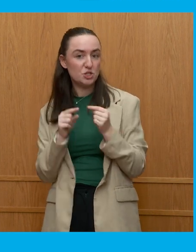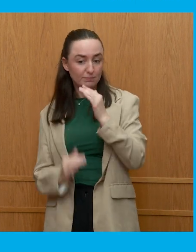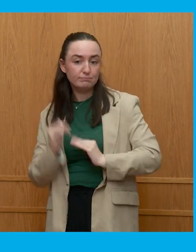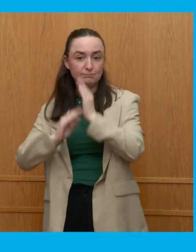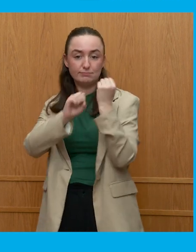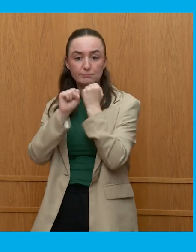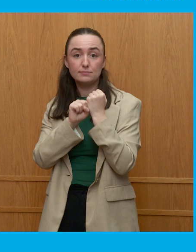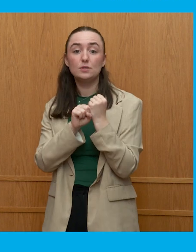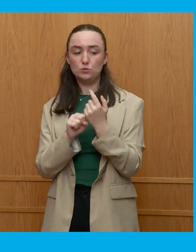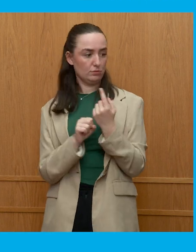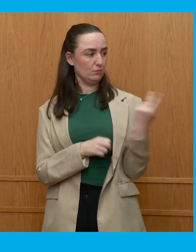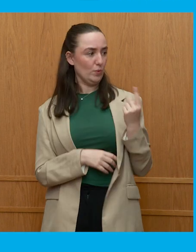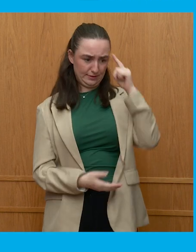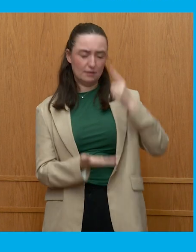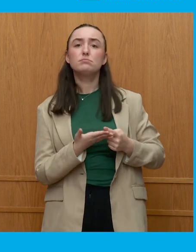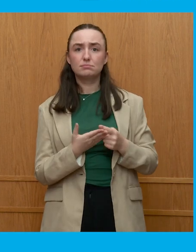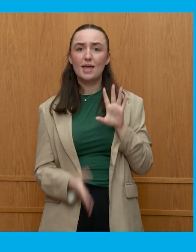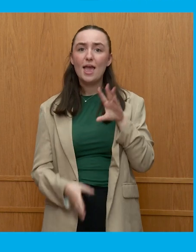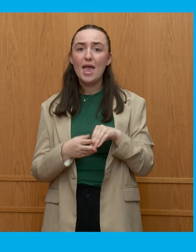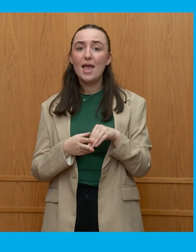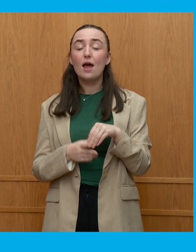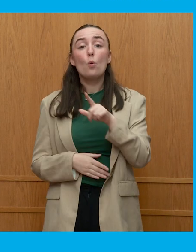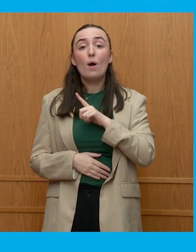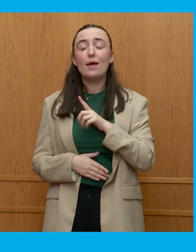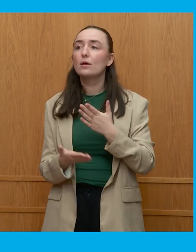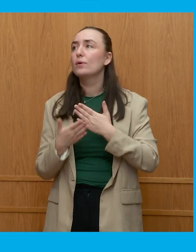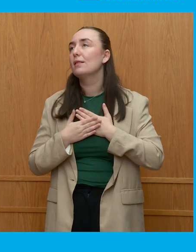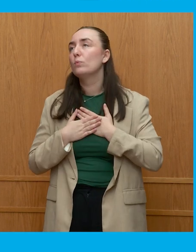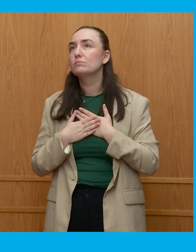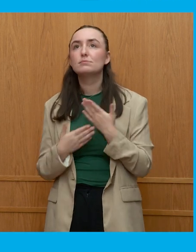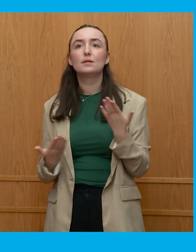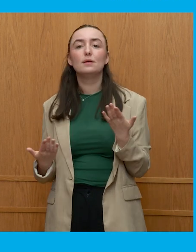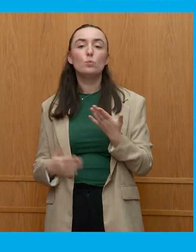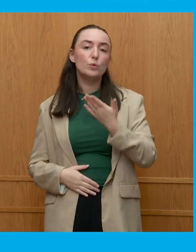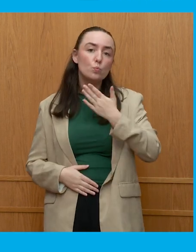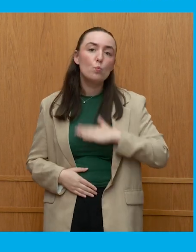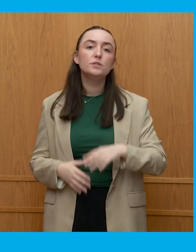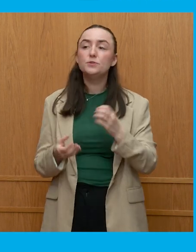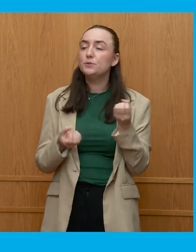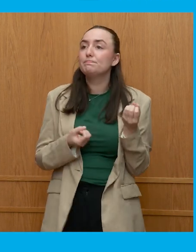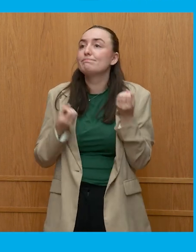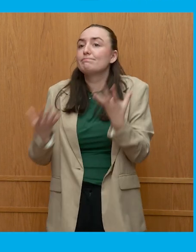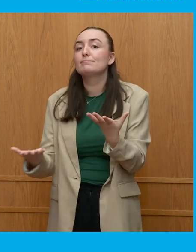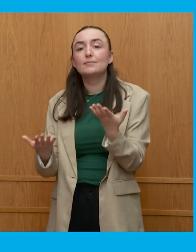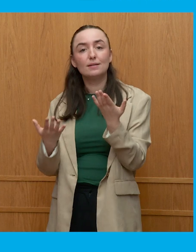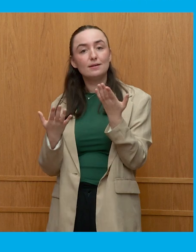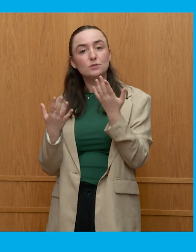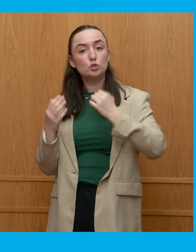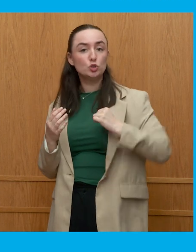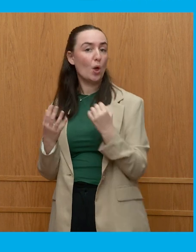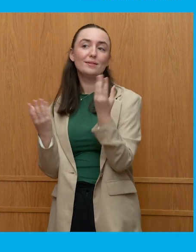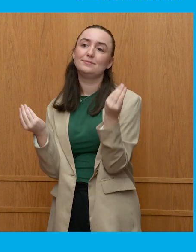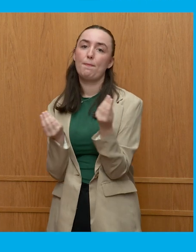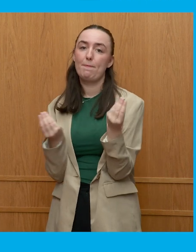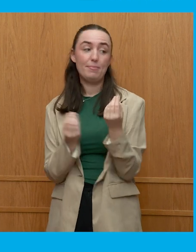was a competition that we did because we wanted to give something back to Scotland. As architects, we wanted to